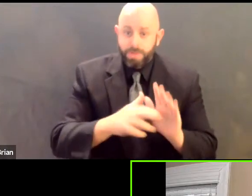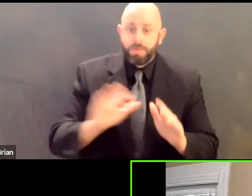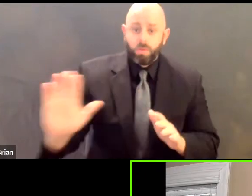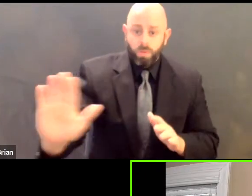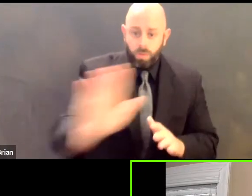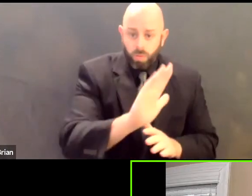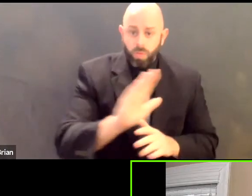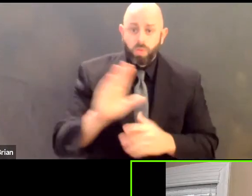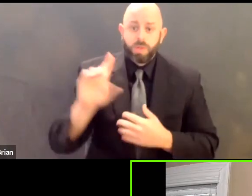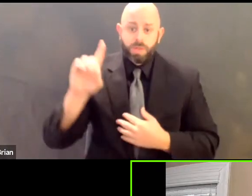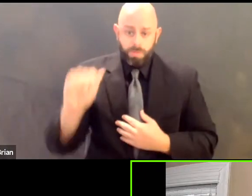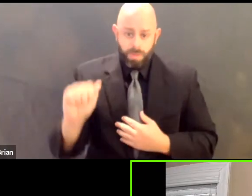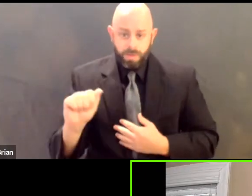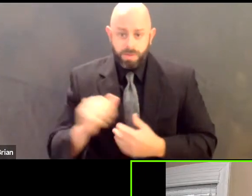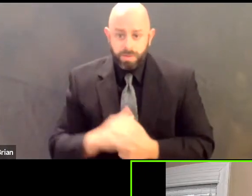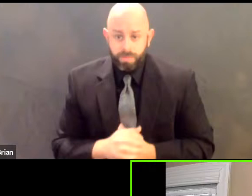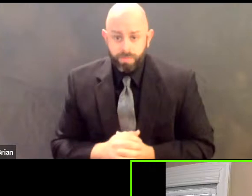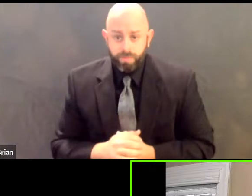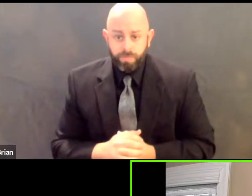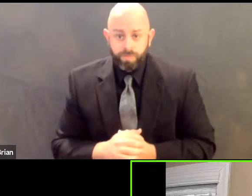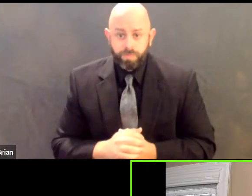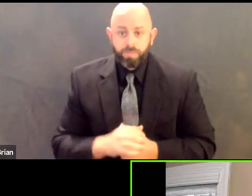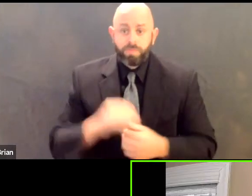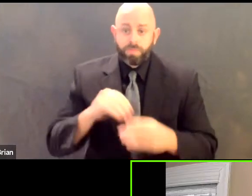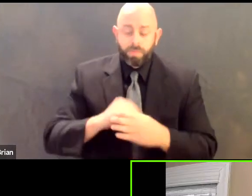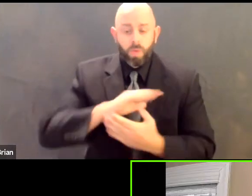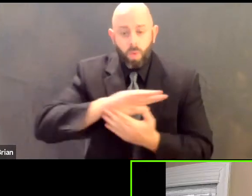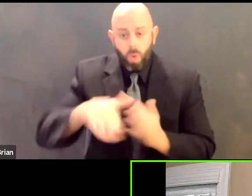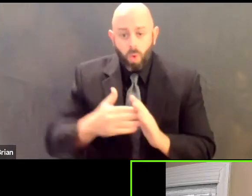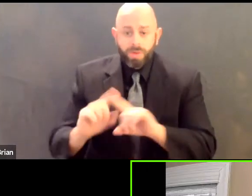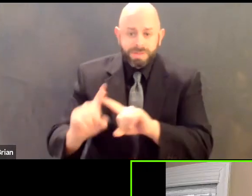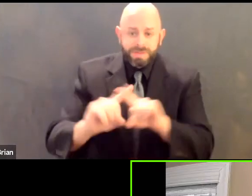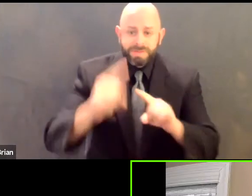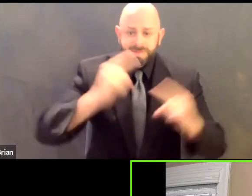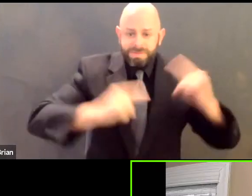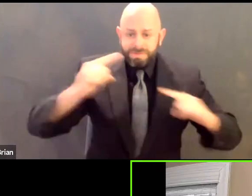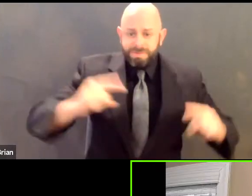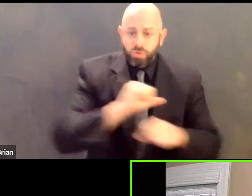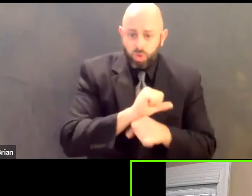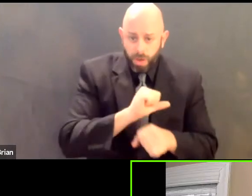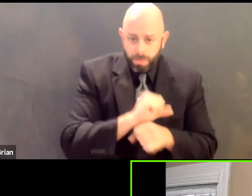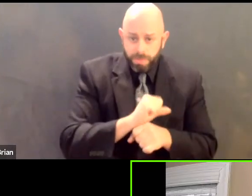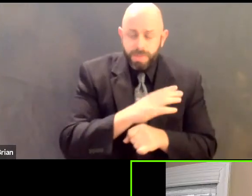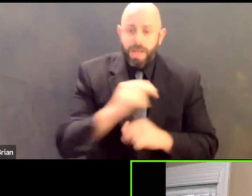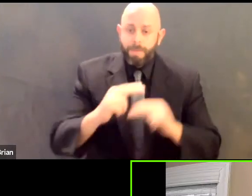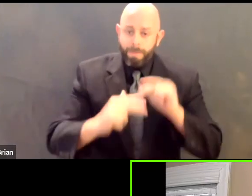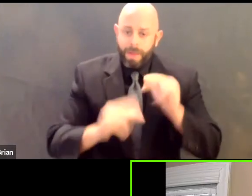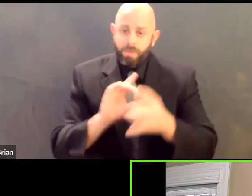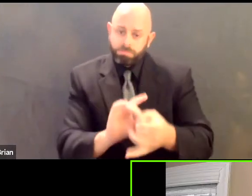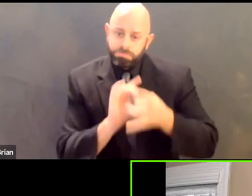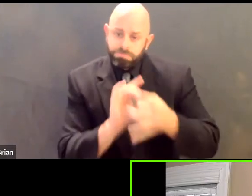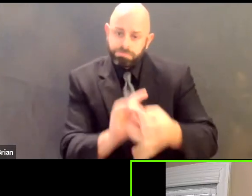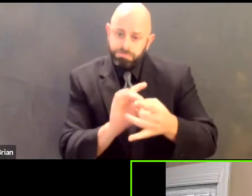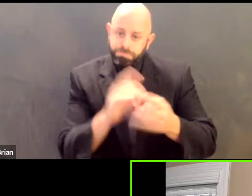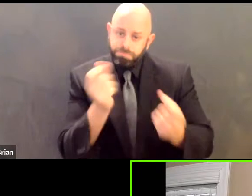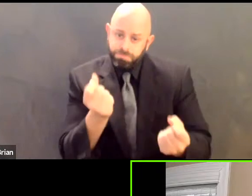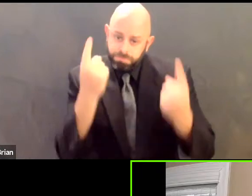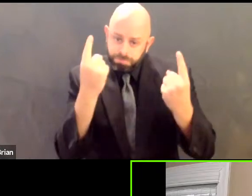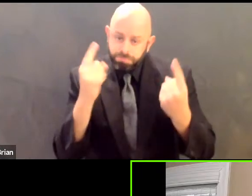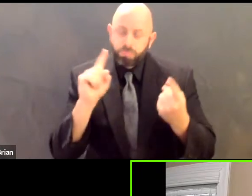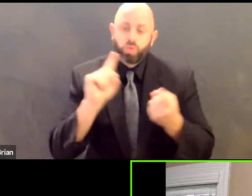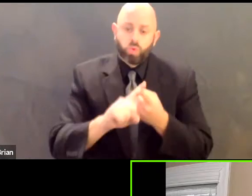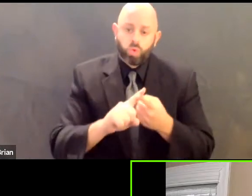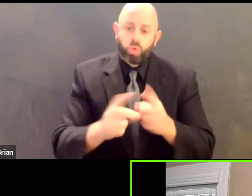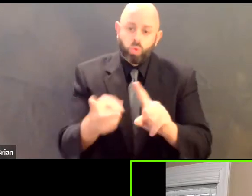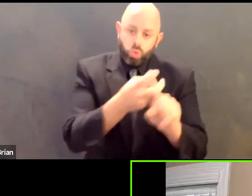representation of individuals with disabilities in all types of jobs and build upon this understanding to recruit and sustain